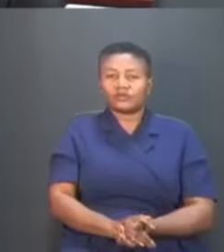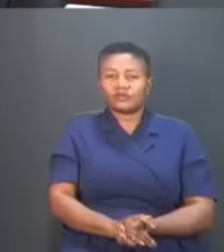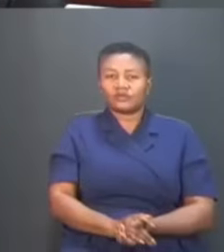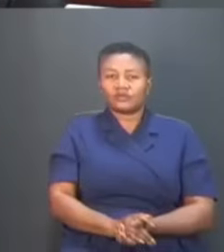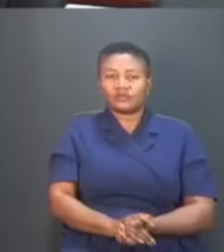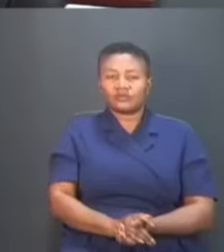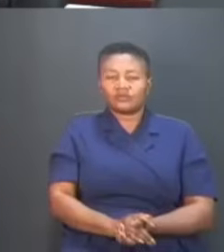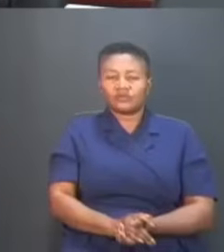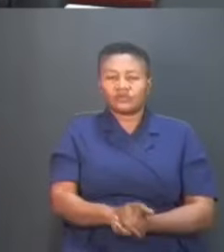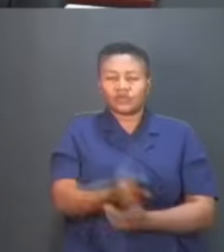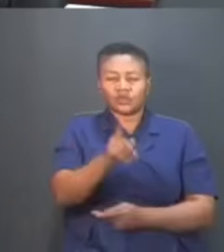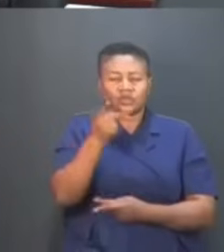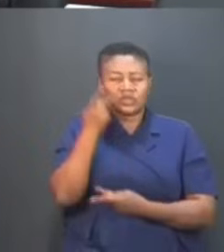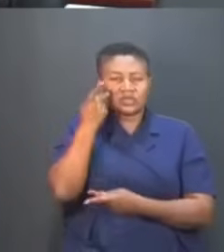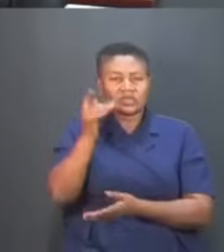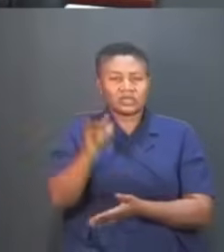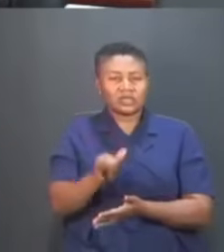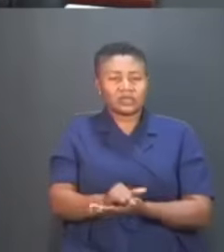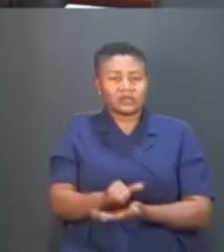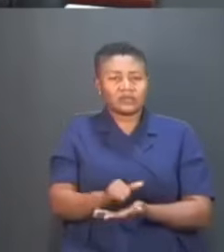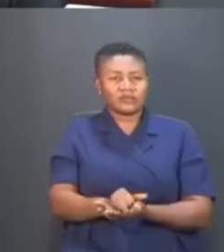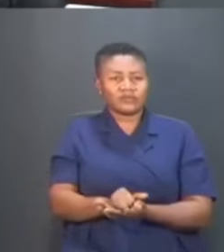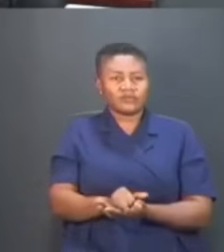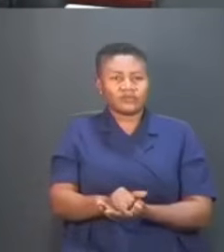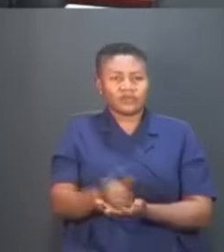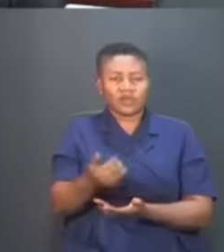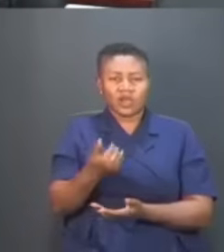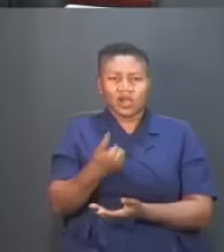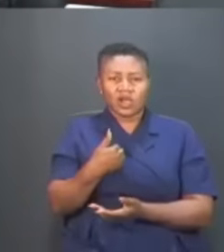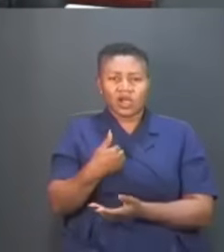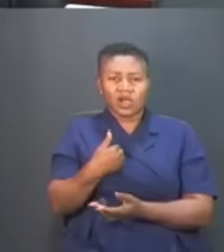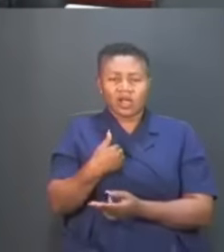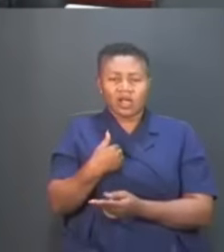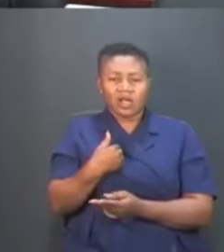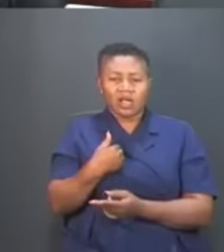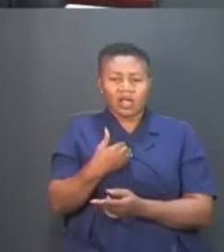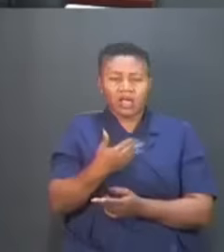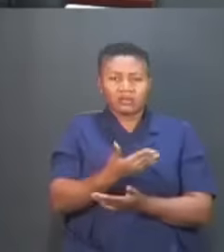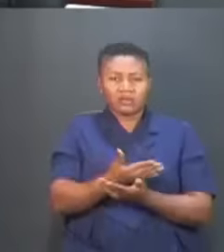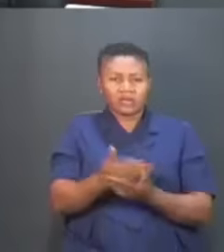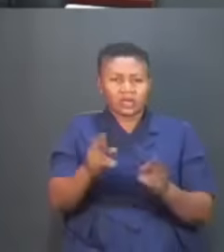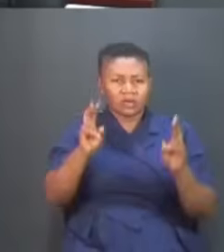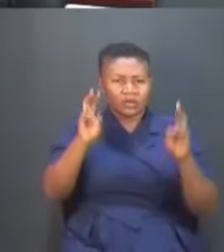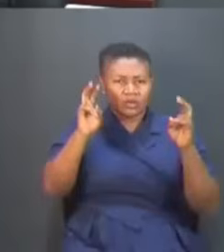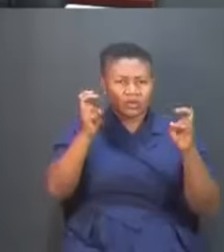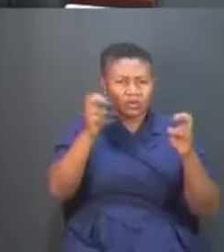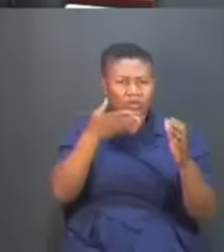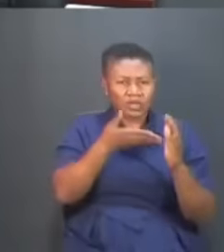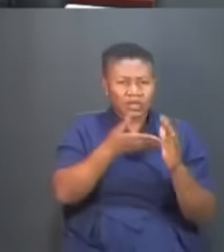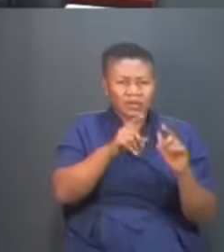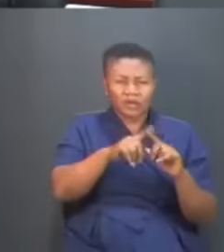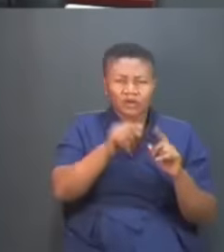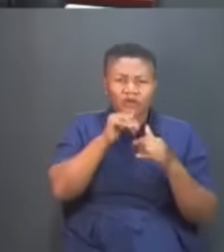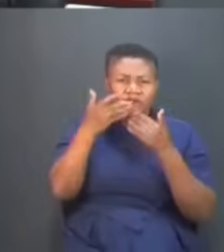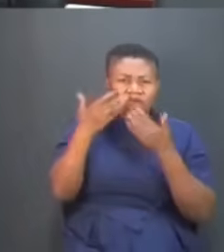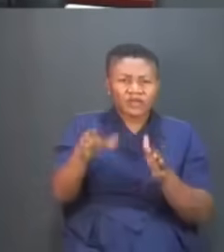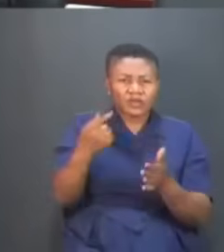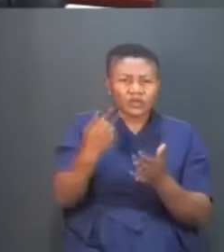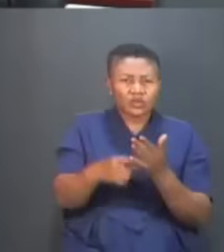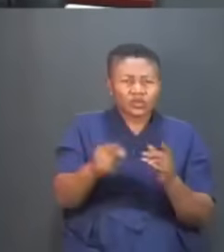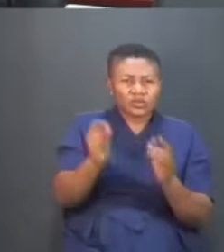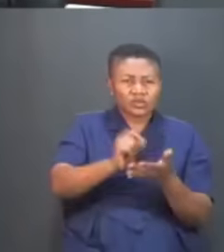Speaker, you will notice that there is a quotation mark that has been opened, but it's incomplete. The phrase